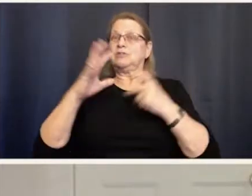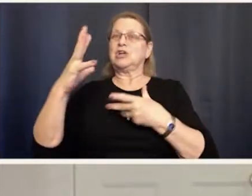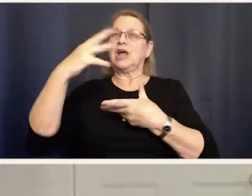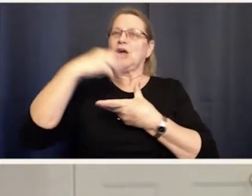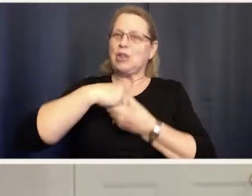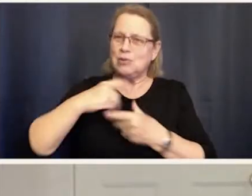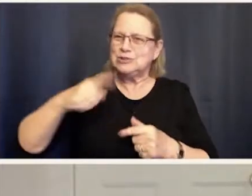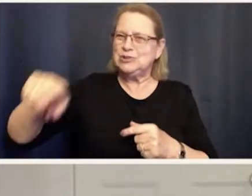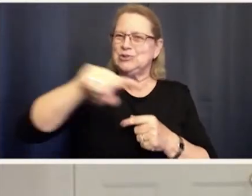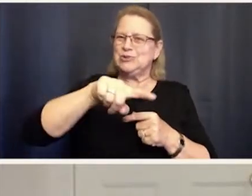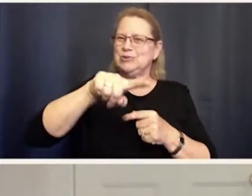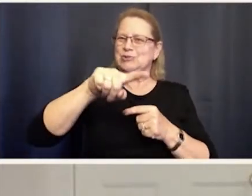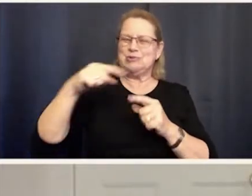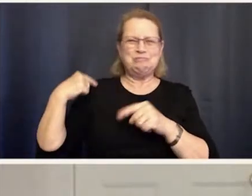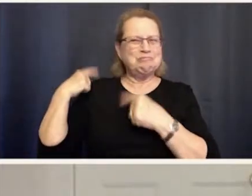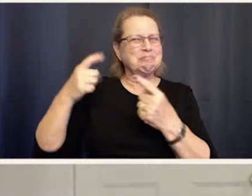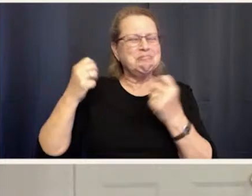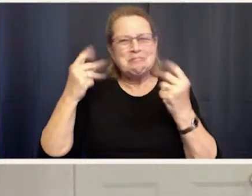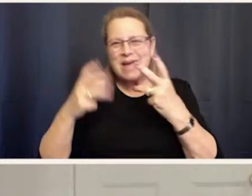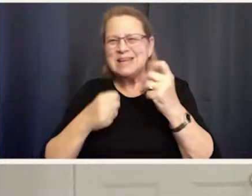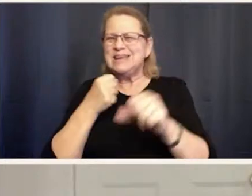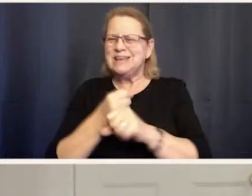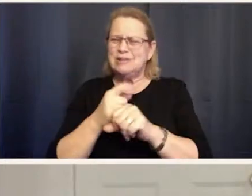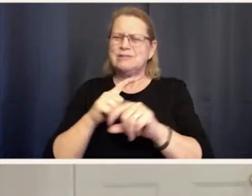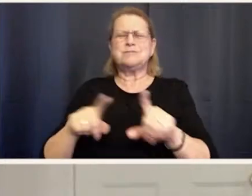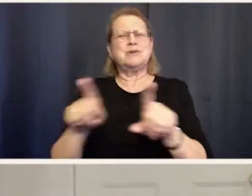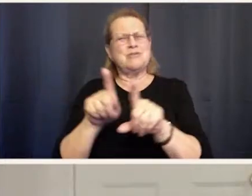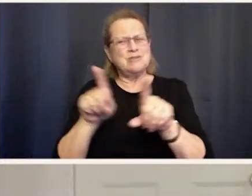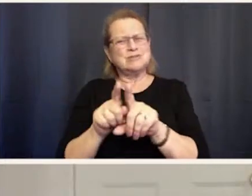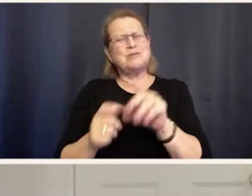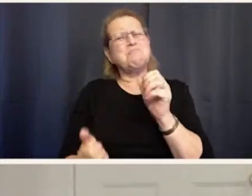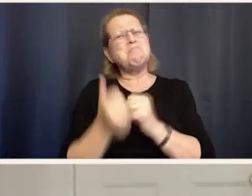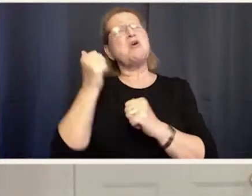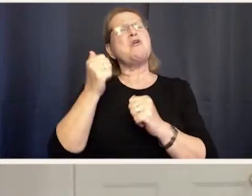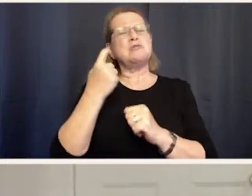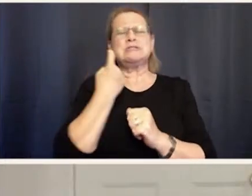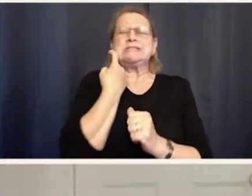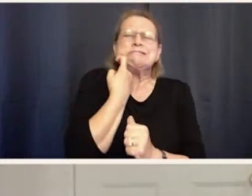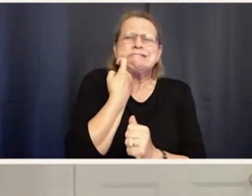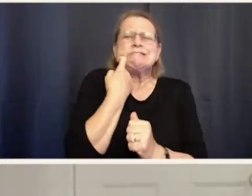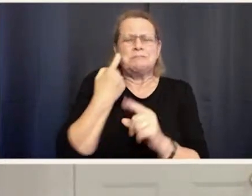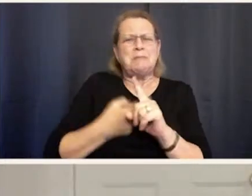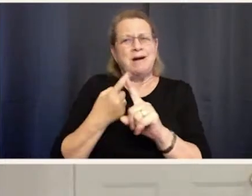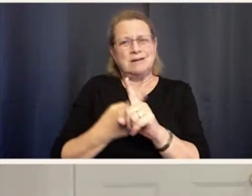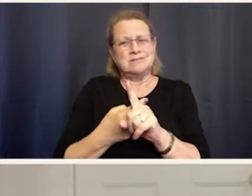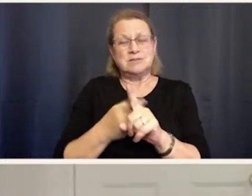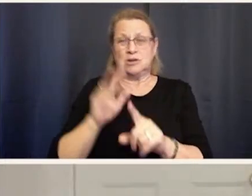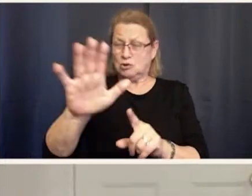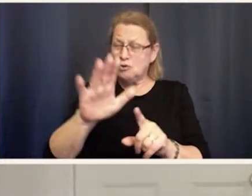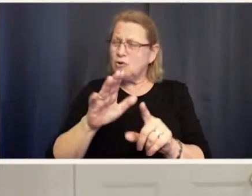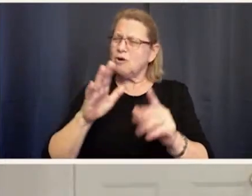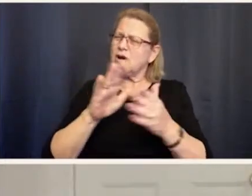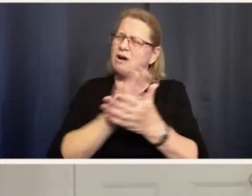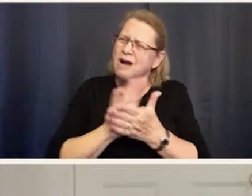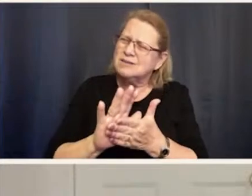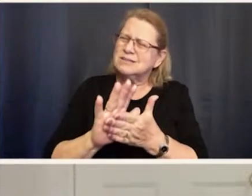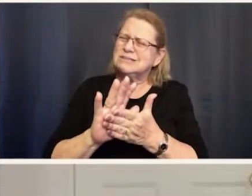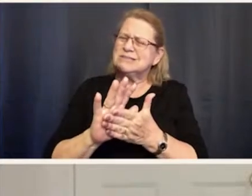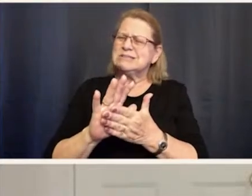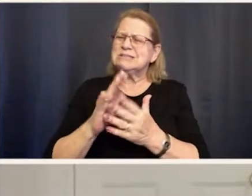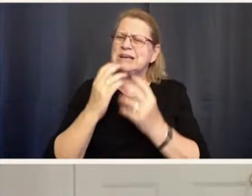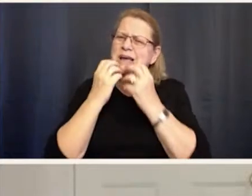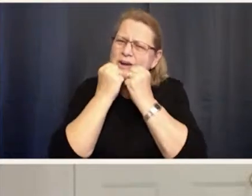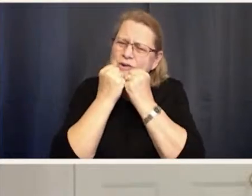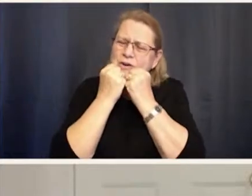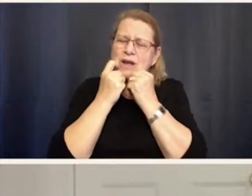of you. Over the years, but particularly over these past months, your acts of kindness and caring have